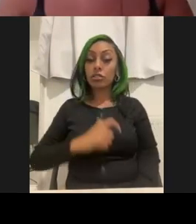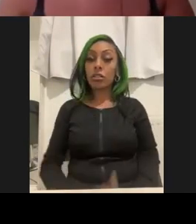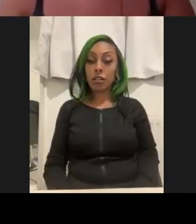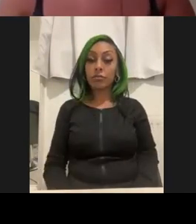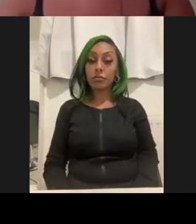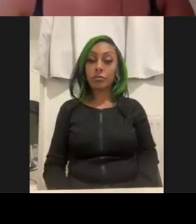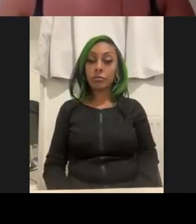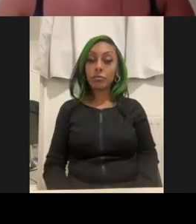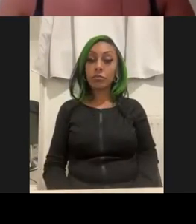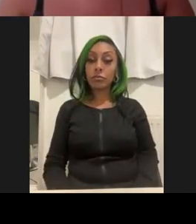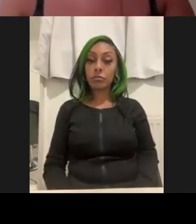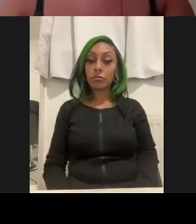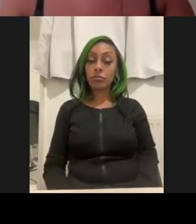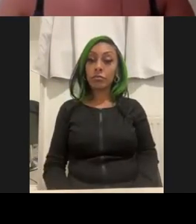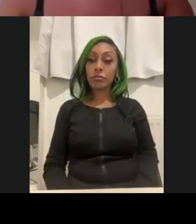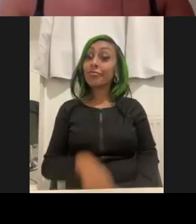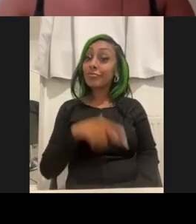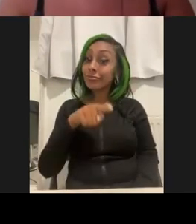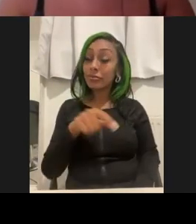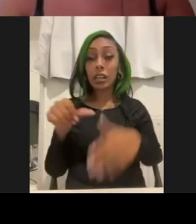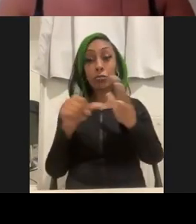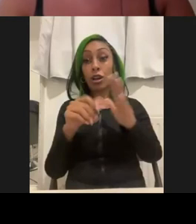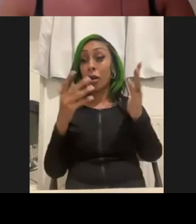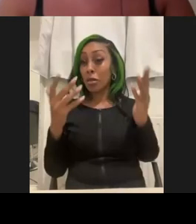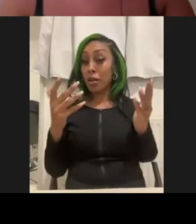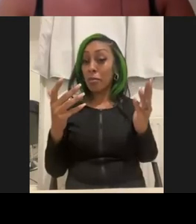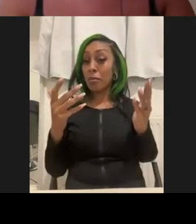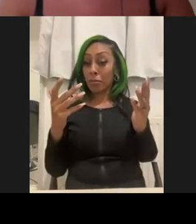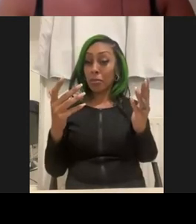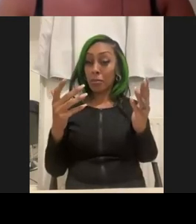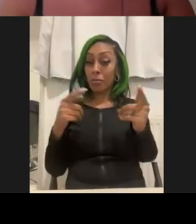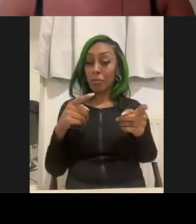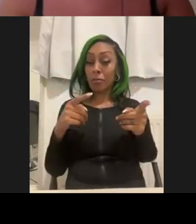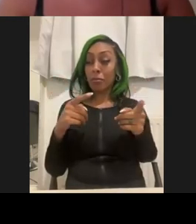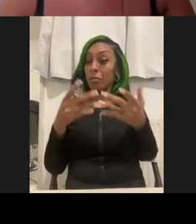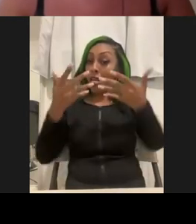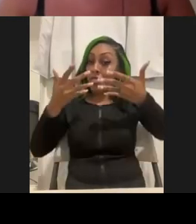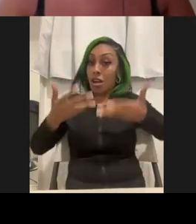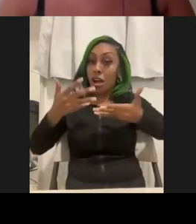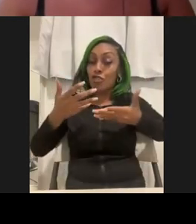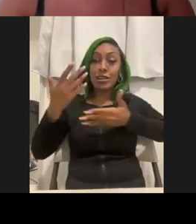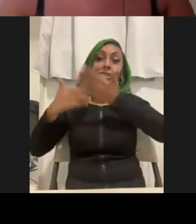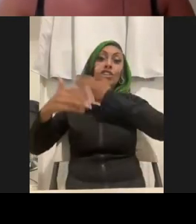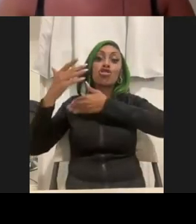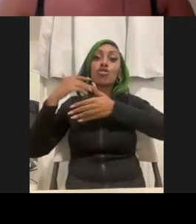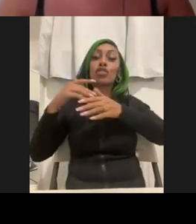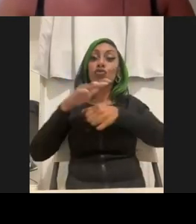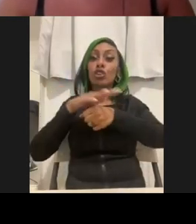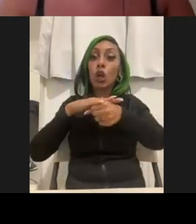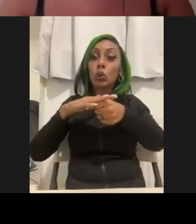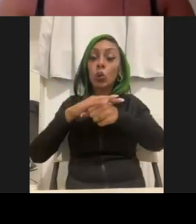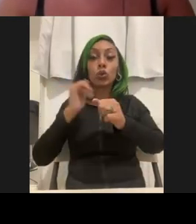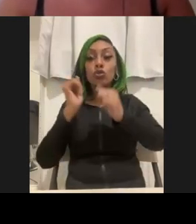The conundrum this creates is that, at least according to the current and historical social structures and